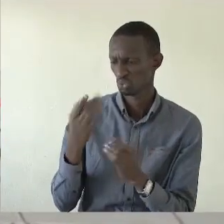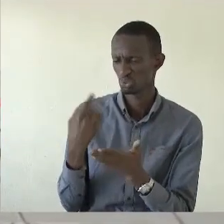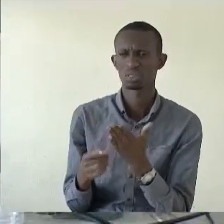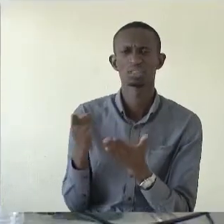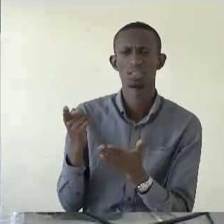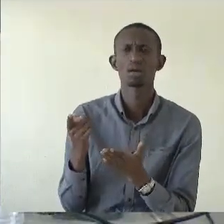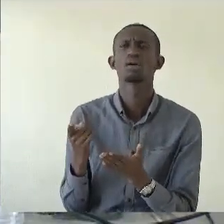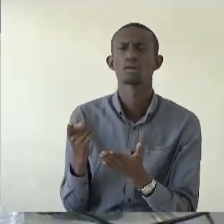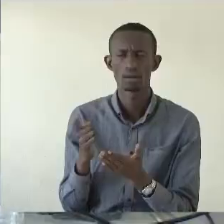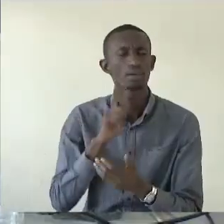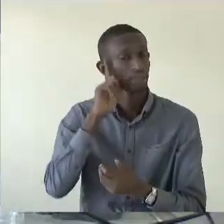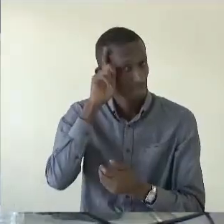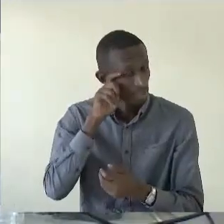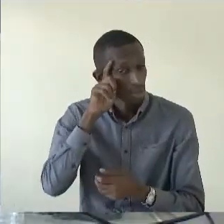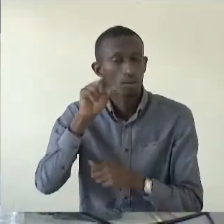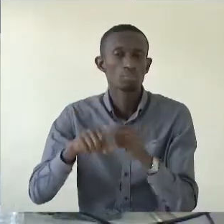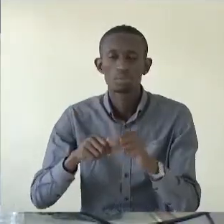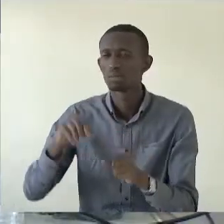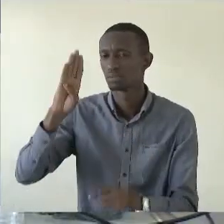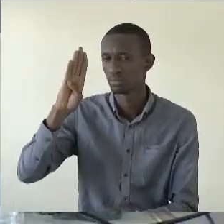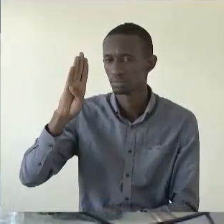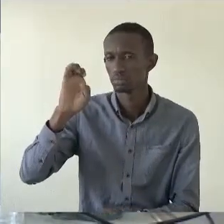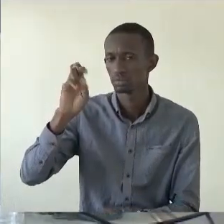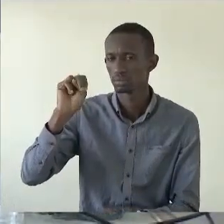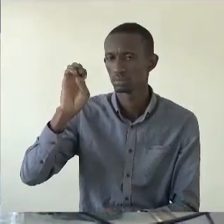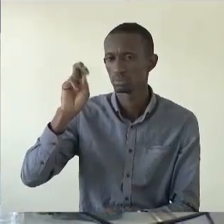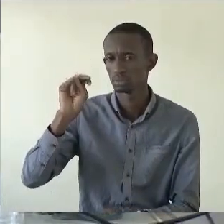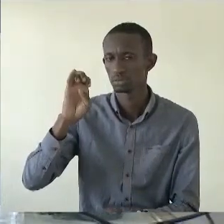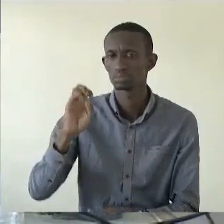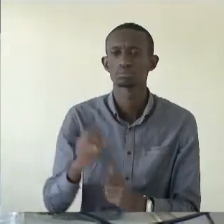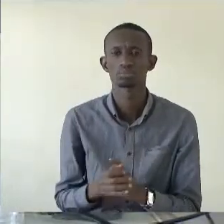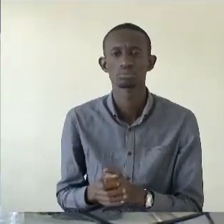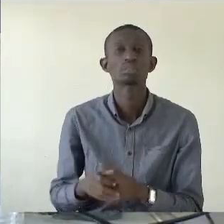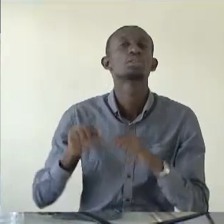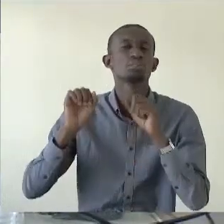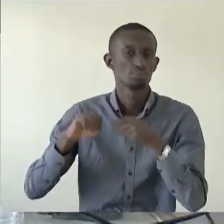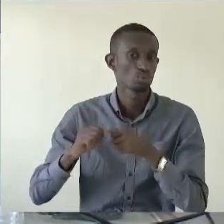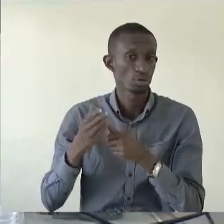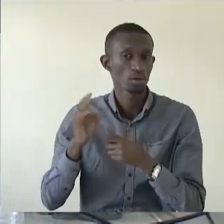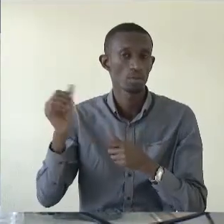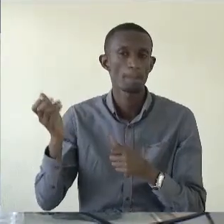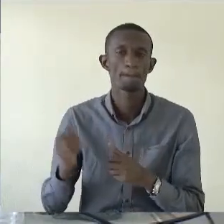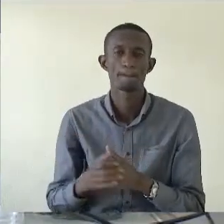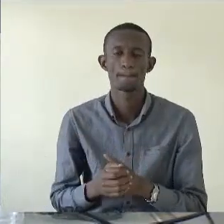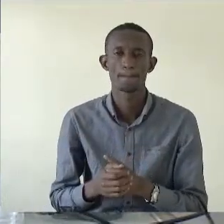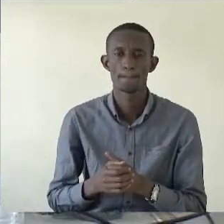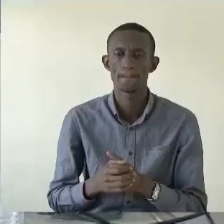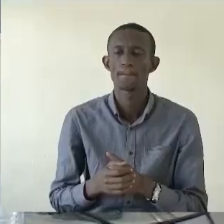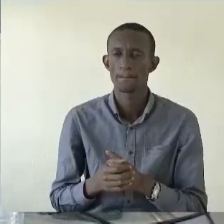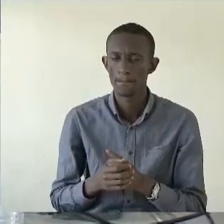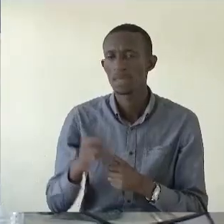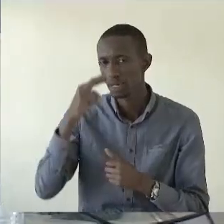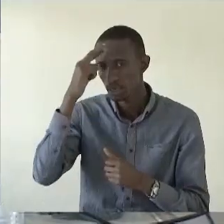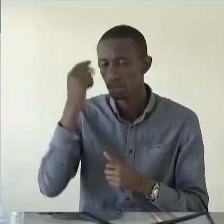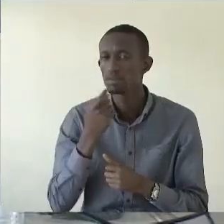benzene. So think of the ring that comes in. So that is why you have to think of the